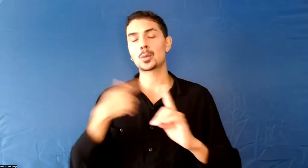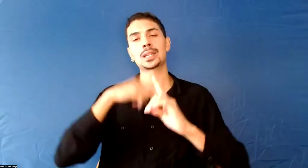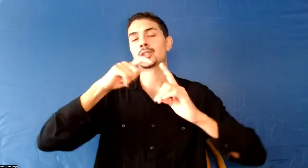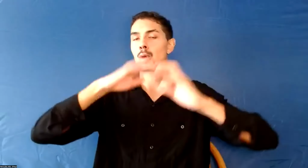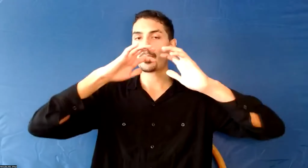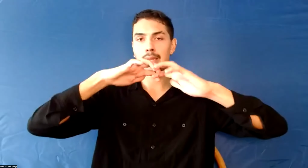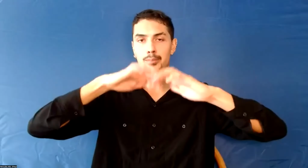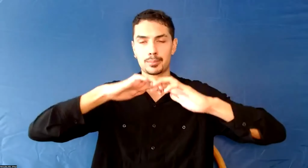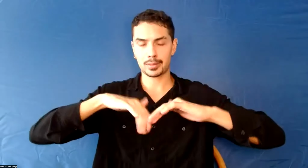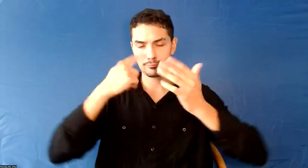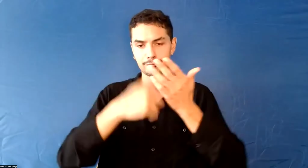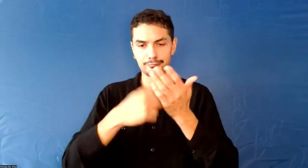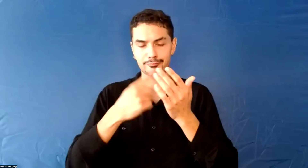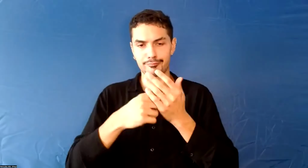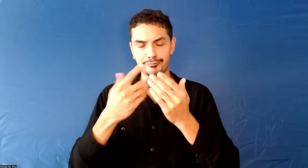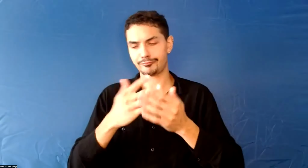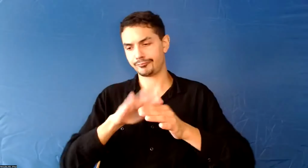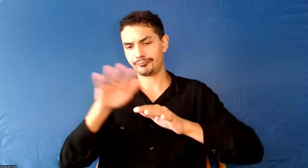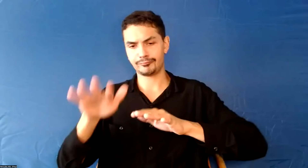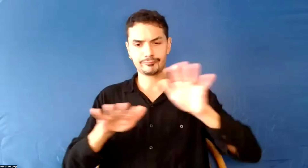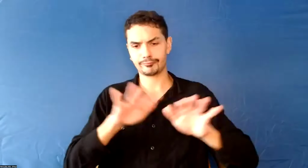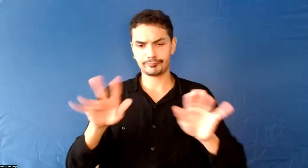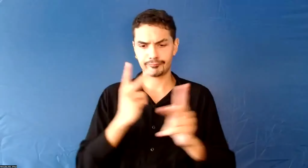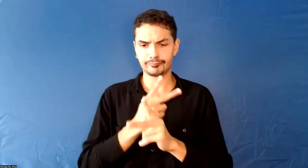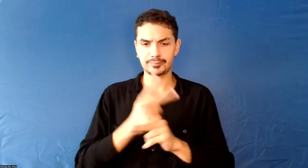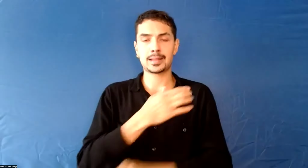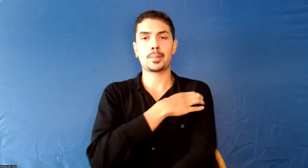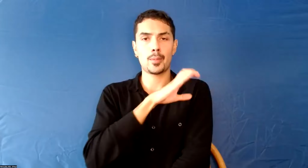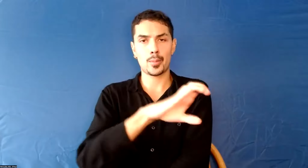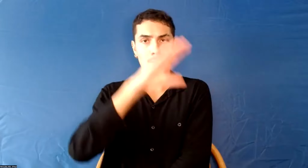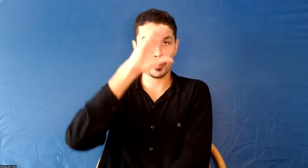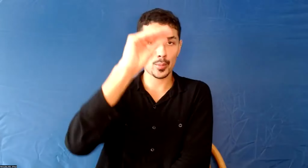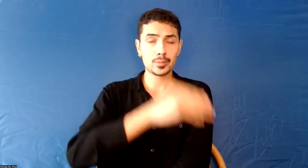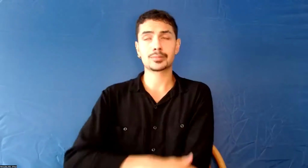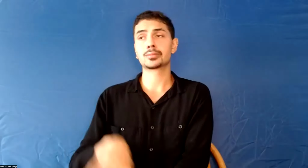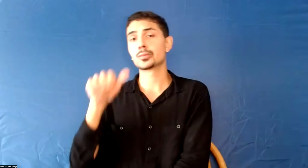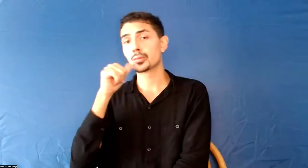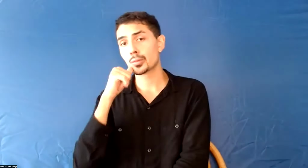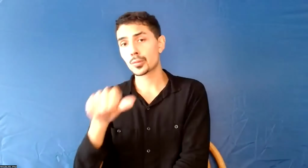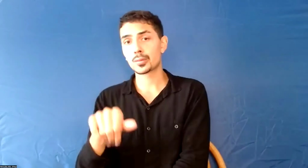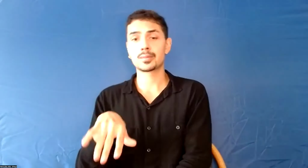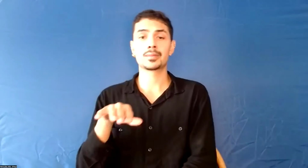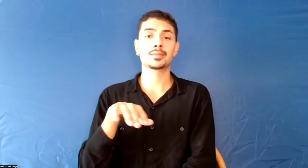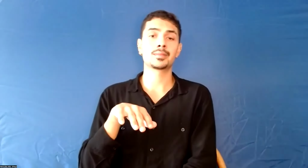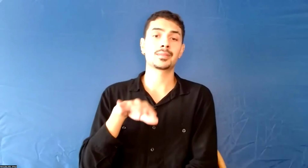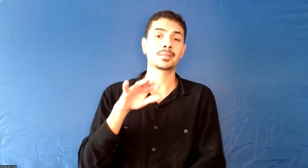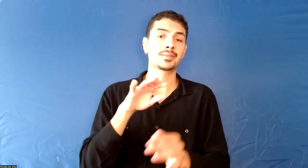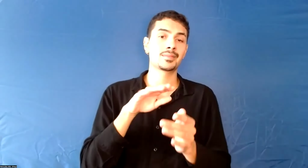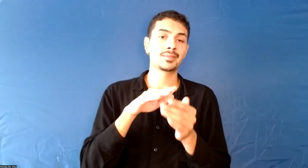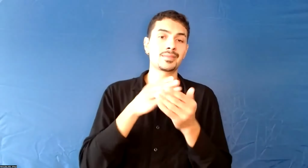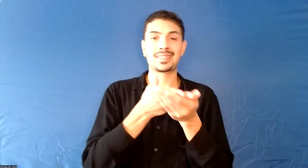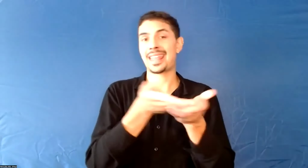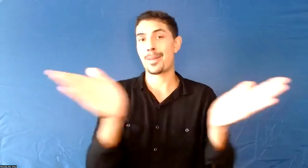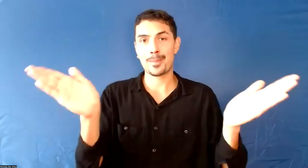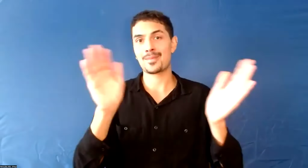down and empowering boys, girls, them, all